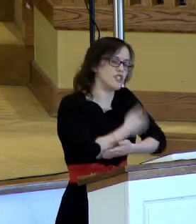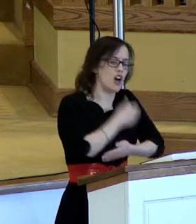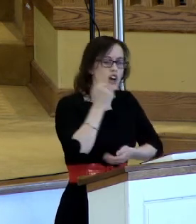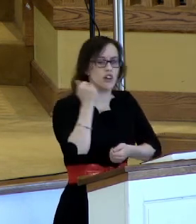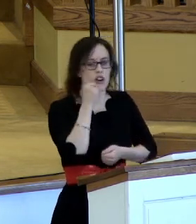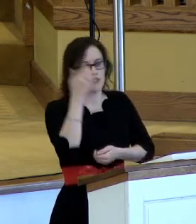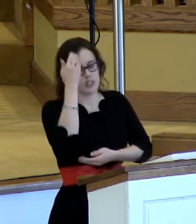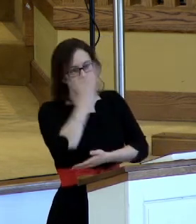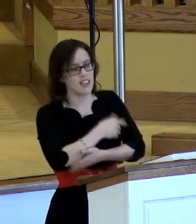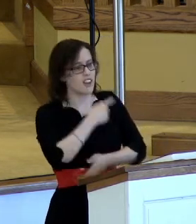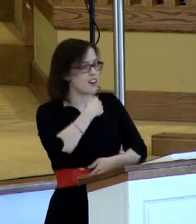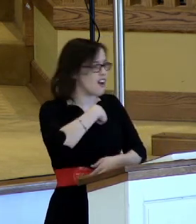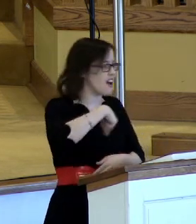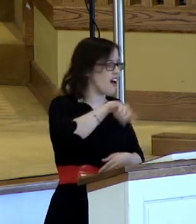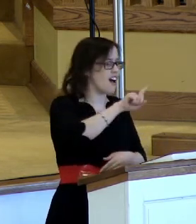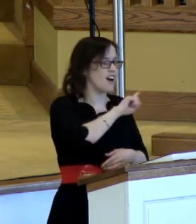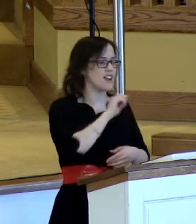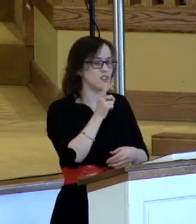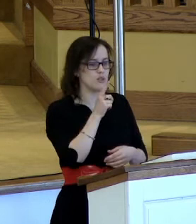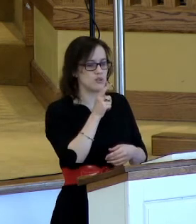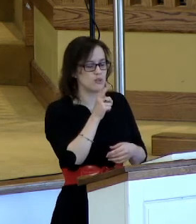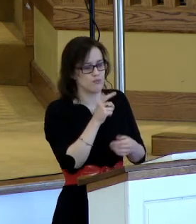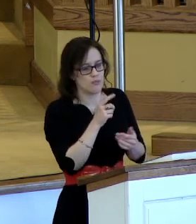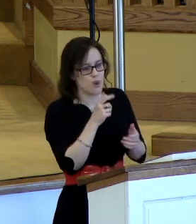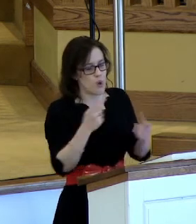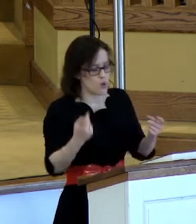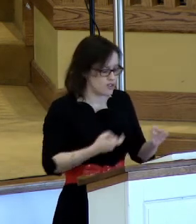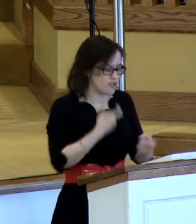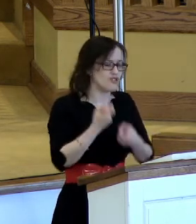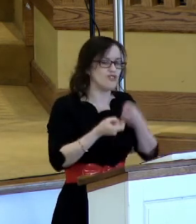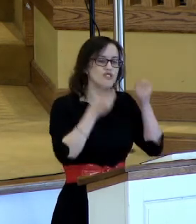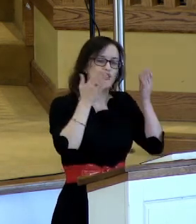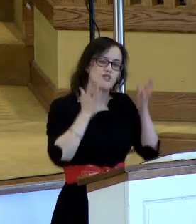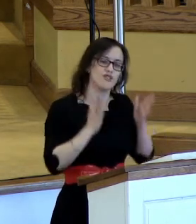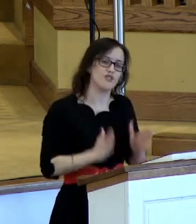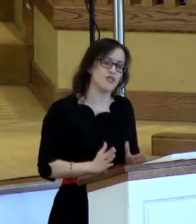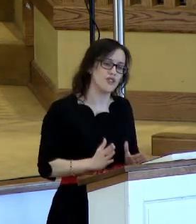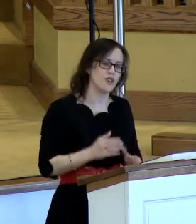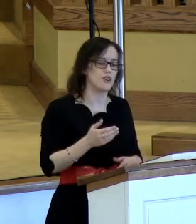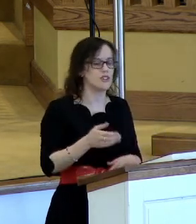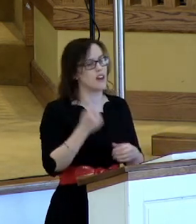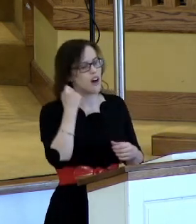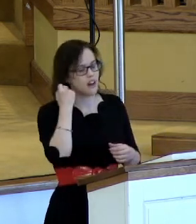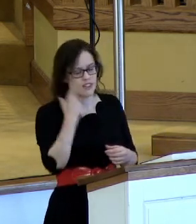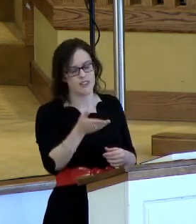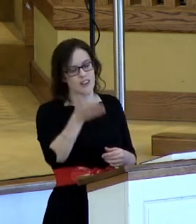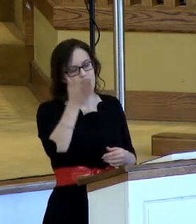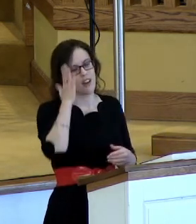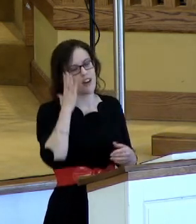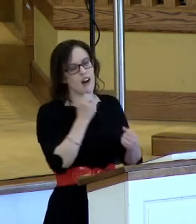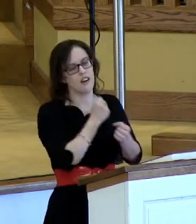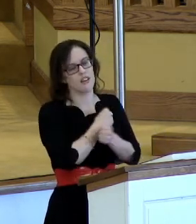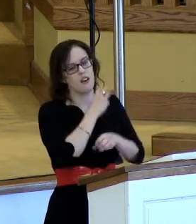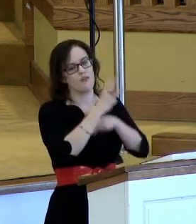all of us, the fallen ones, God so loved the world.